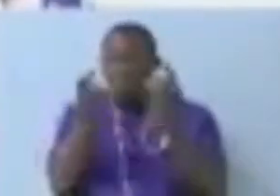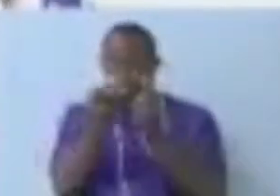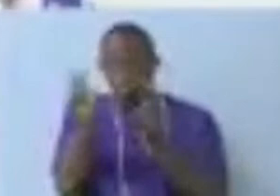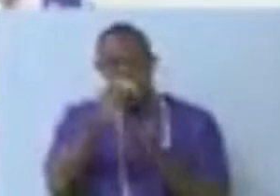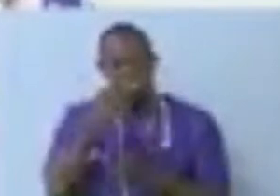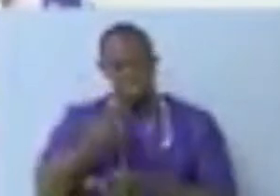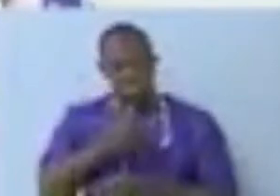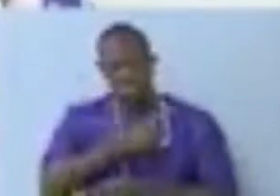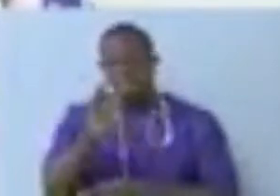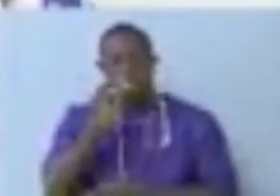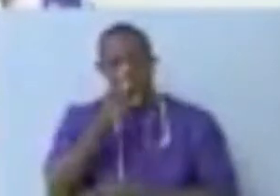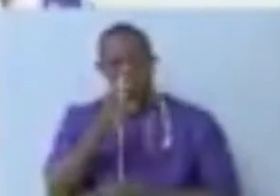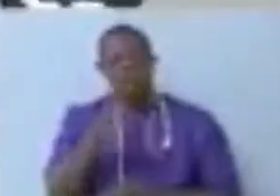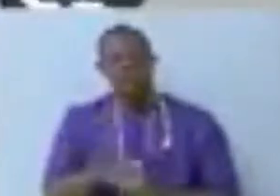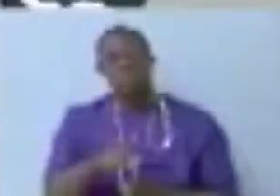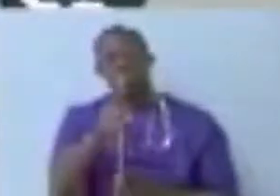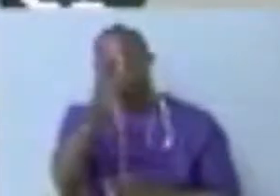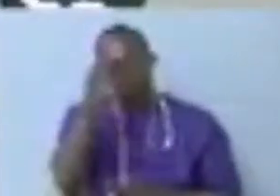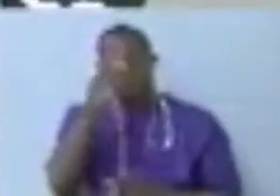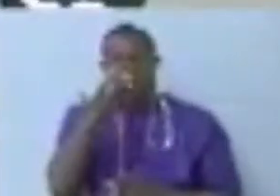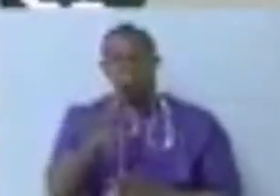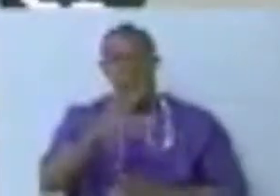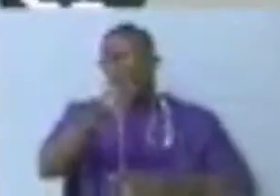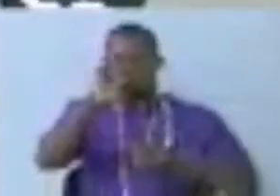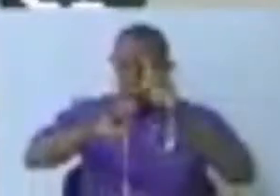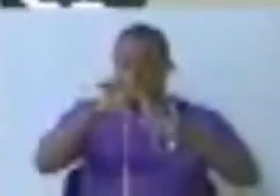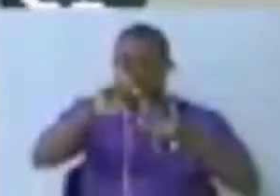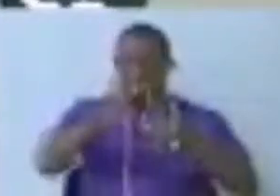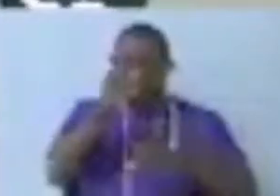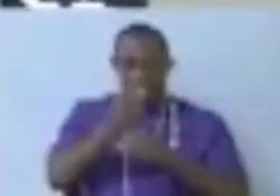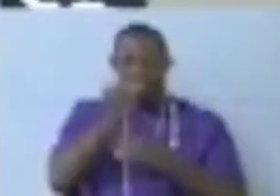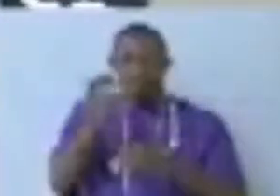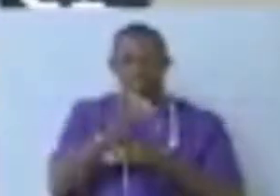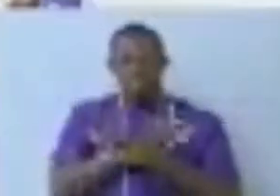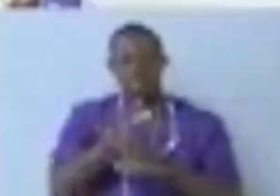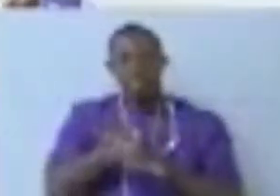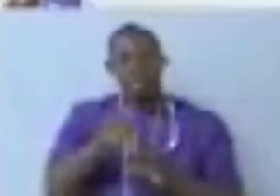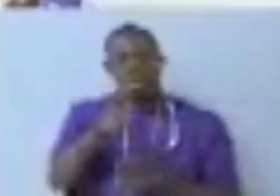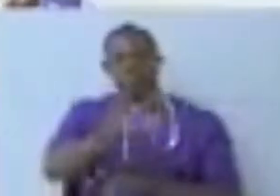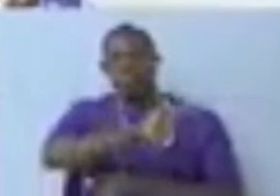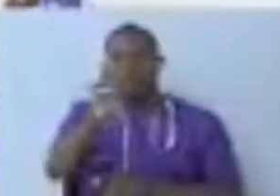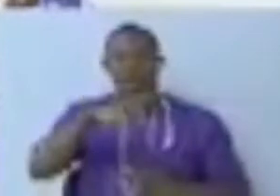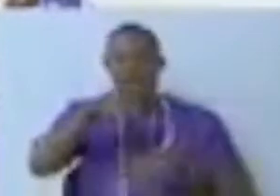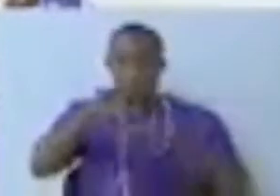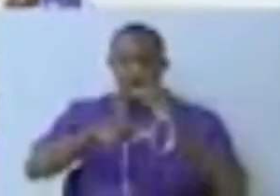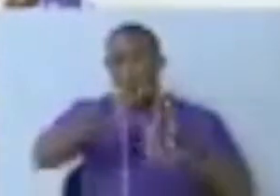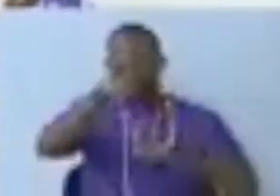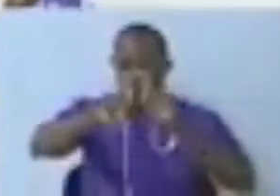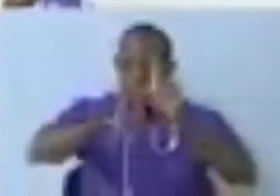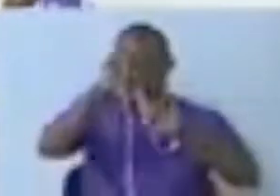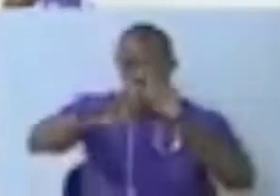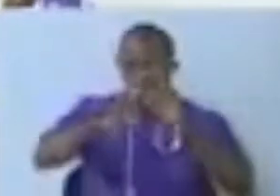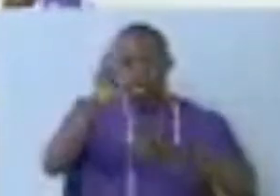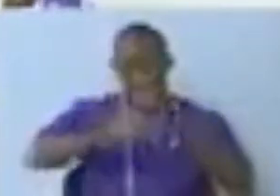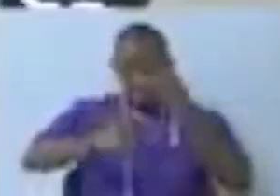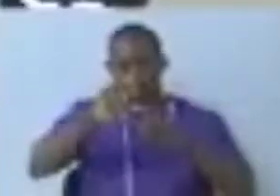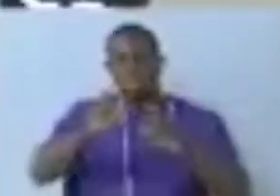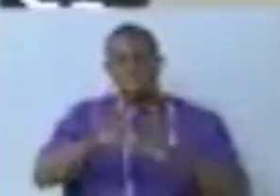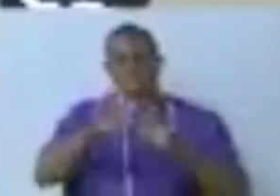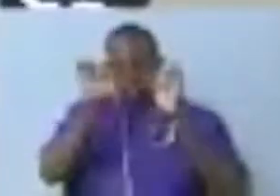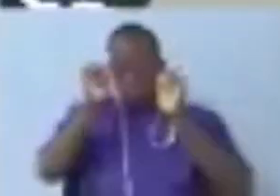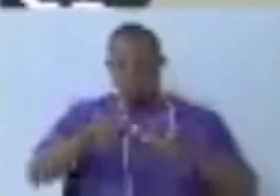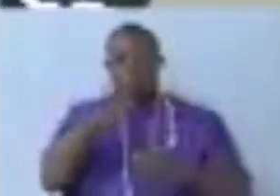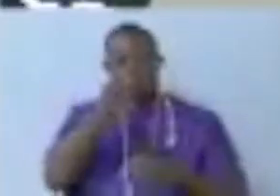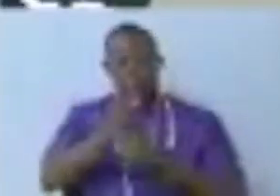you. You know how cross-examination is made. You ask. This is not cross-examination. Well, I can cross-examine you on